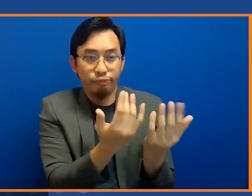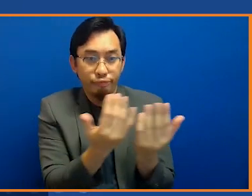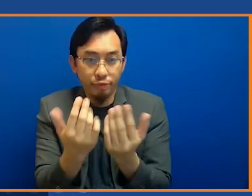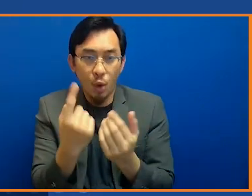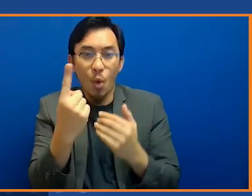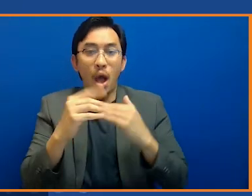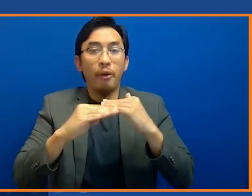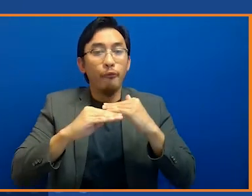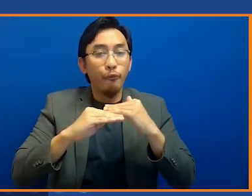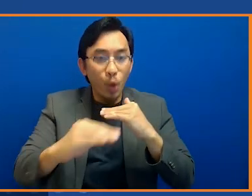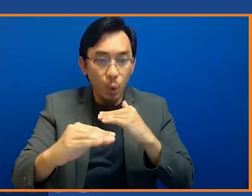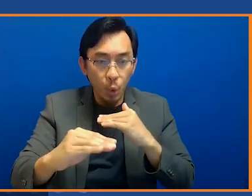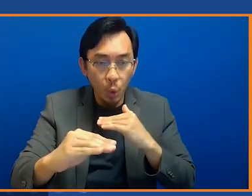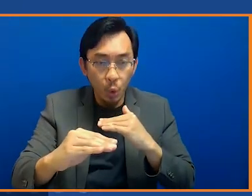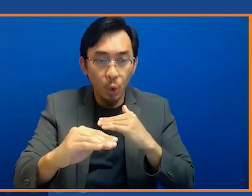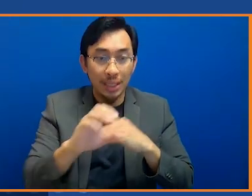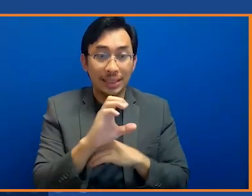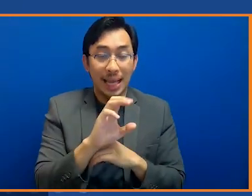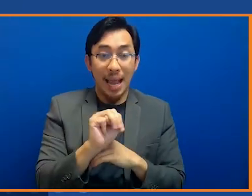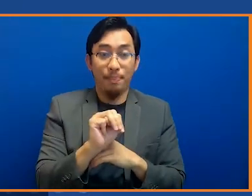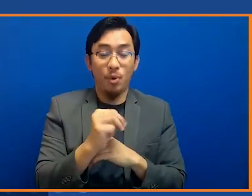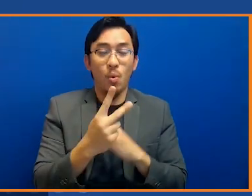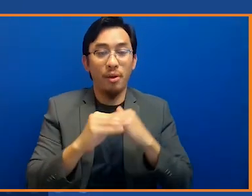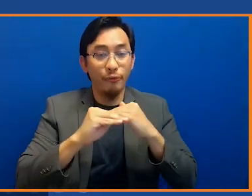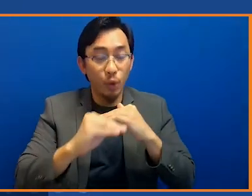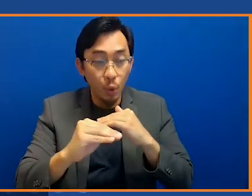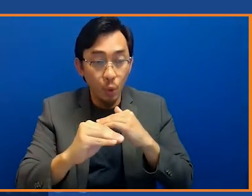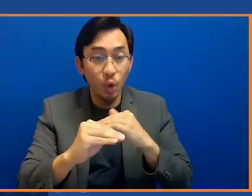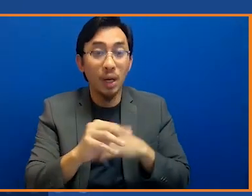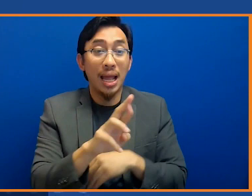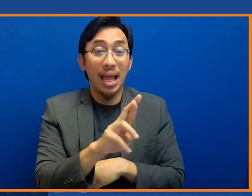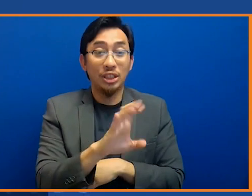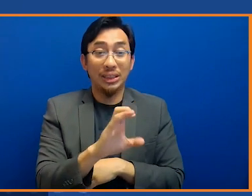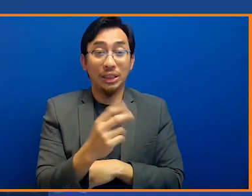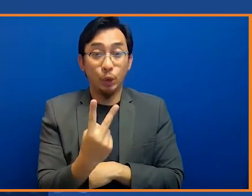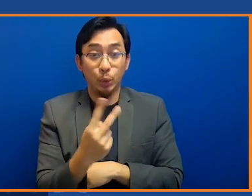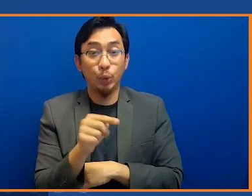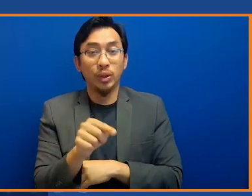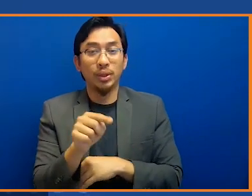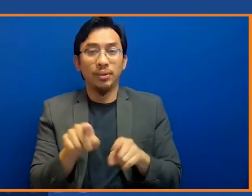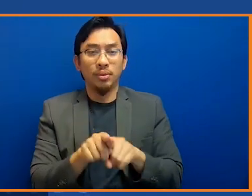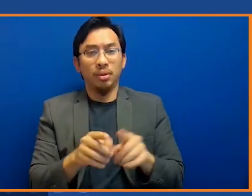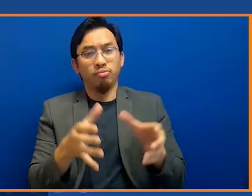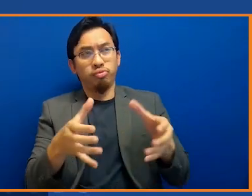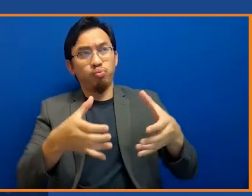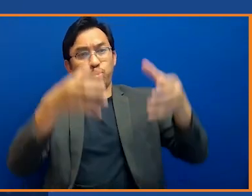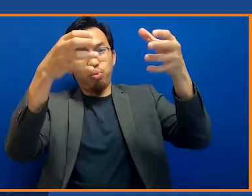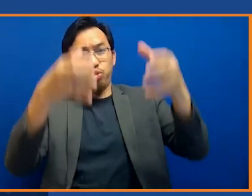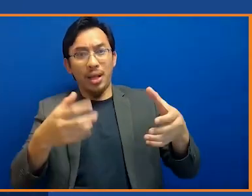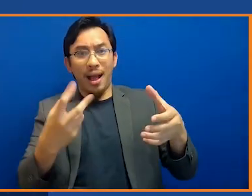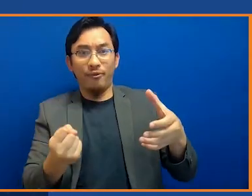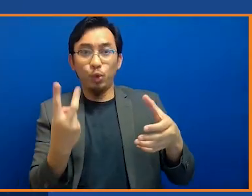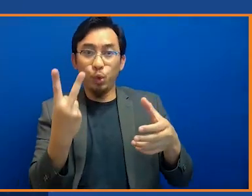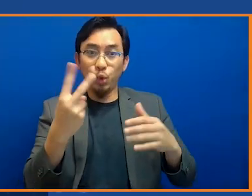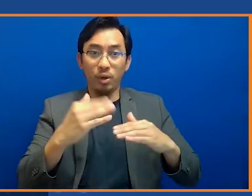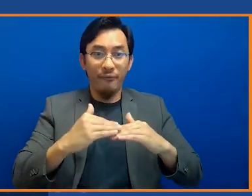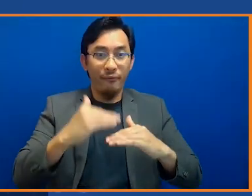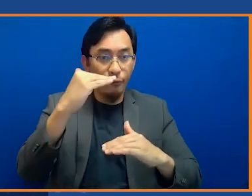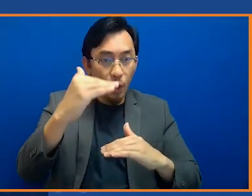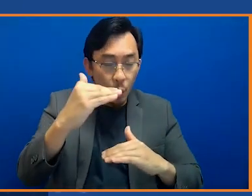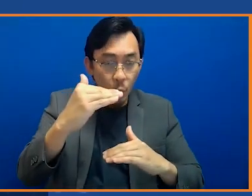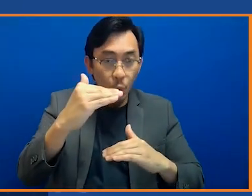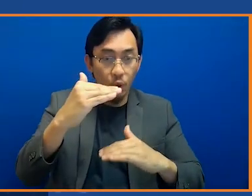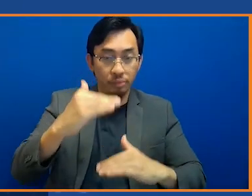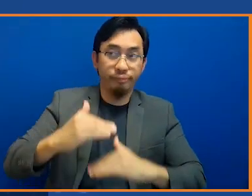confined masonry, 1 floor, RC2 is reinforced concrete building, 2 floor, and